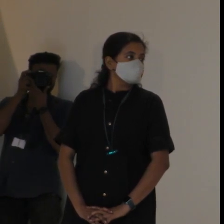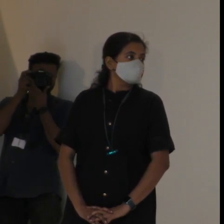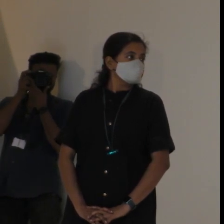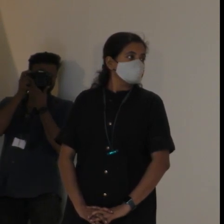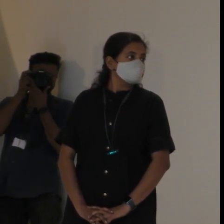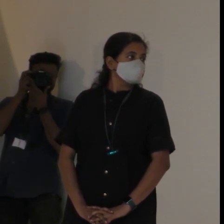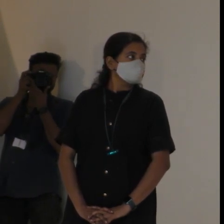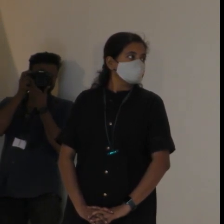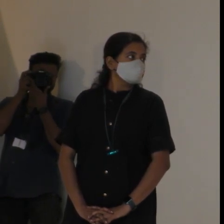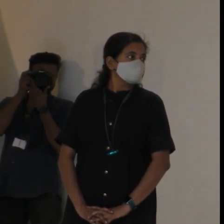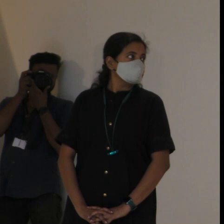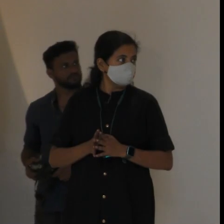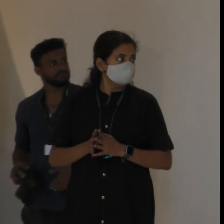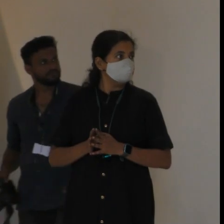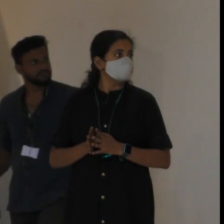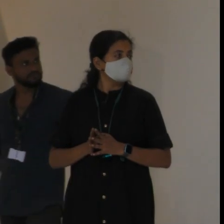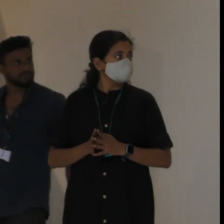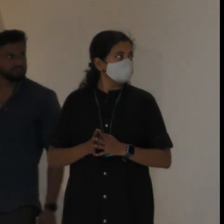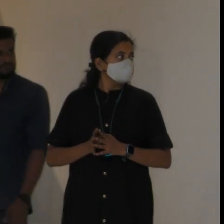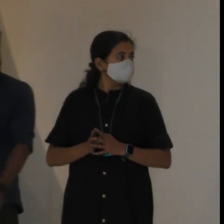You can go back to the PPT, please.